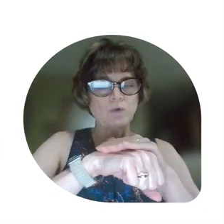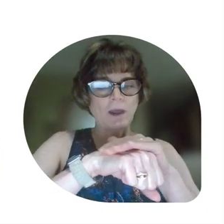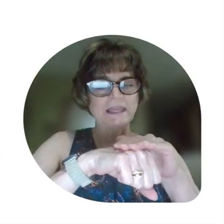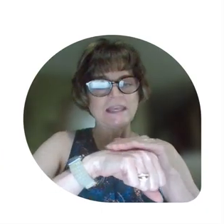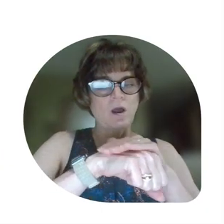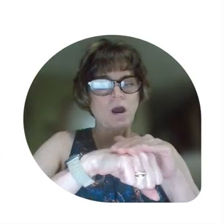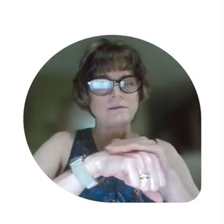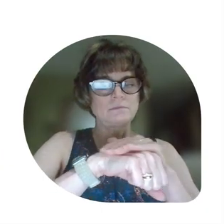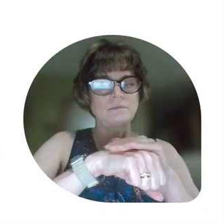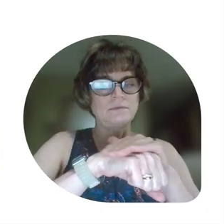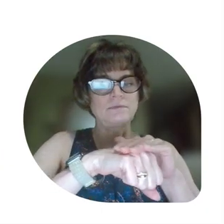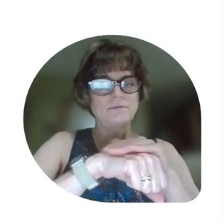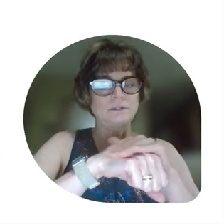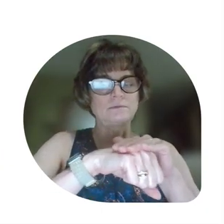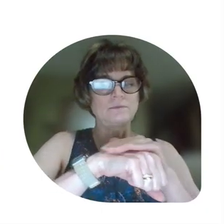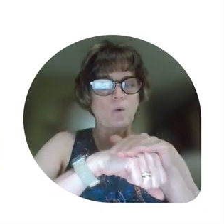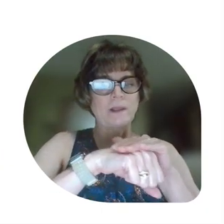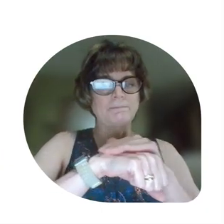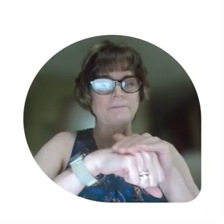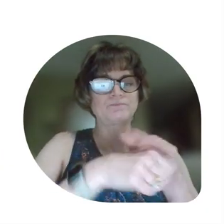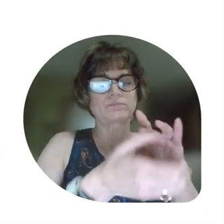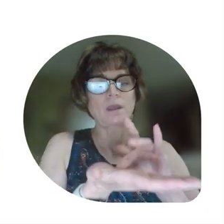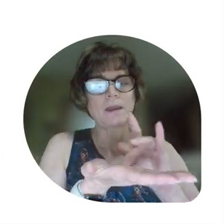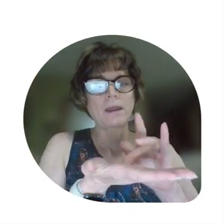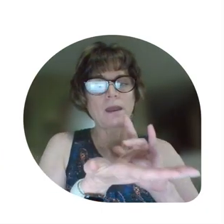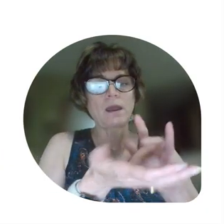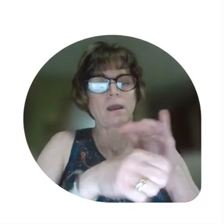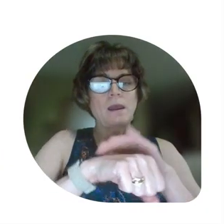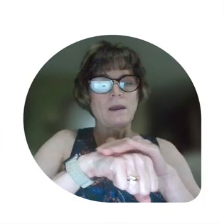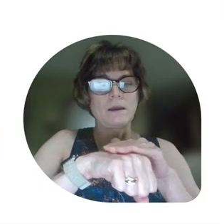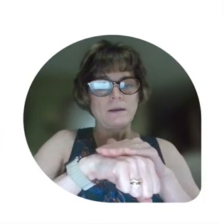you're rubbing it on, the ointment.